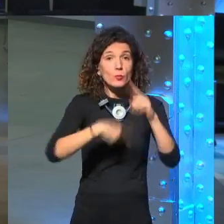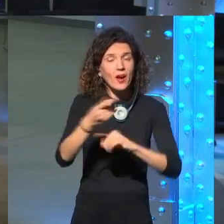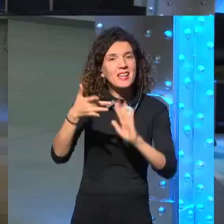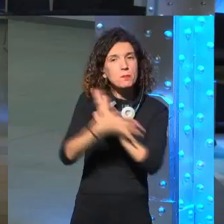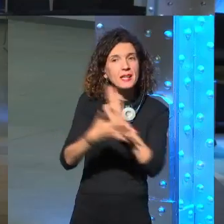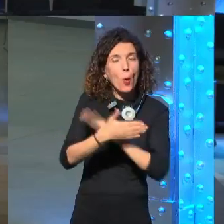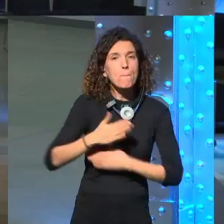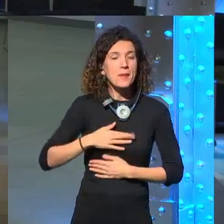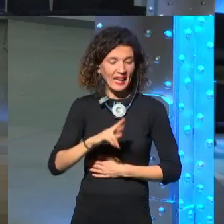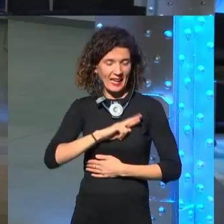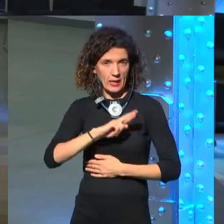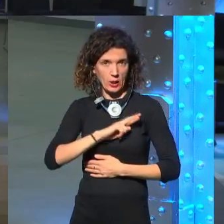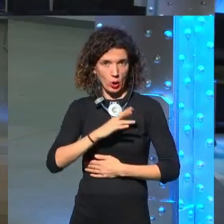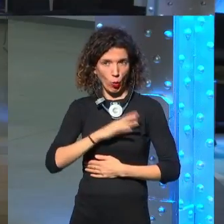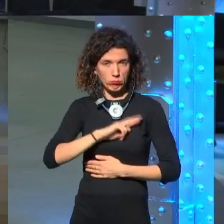is the Arsenal Football Club.